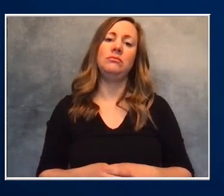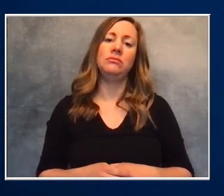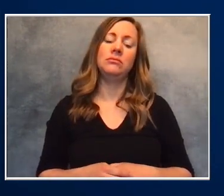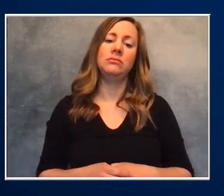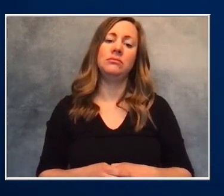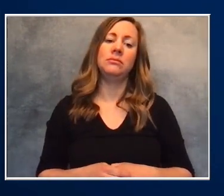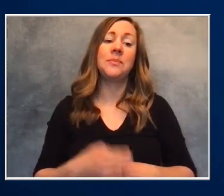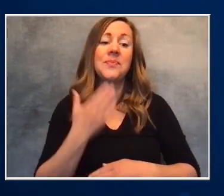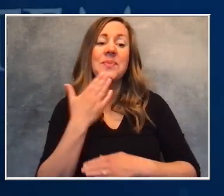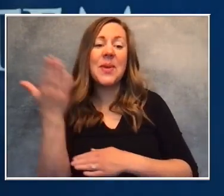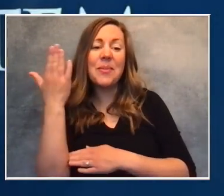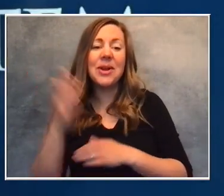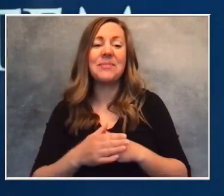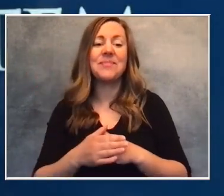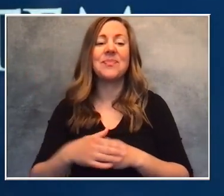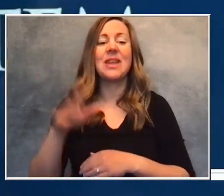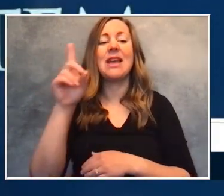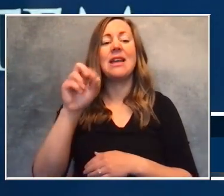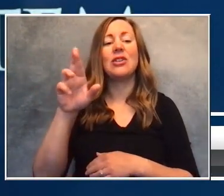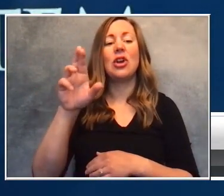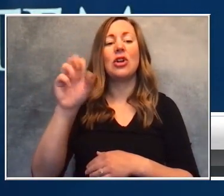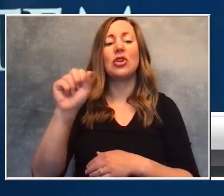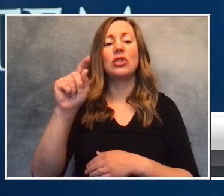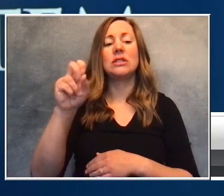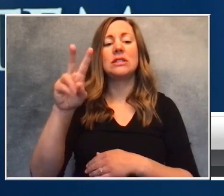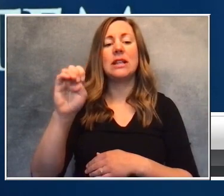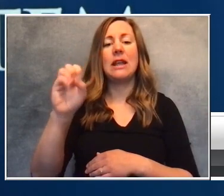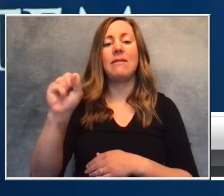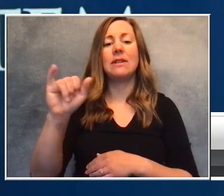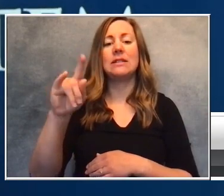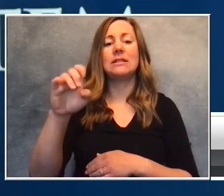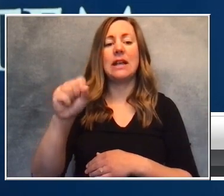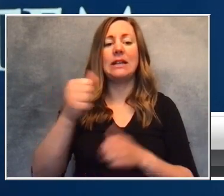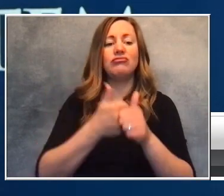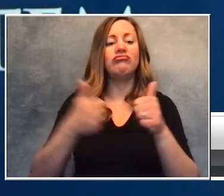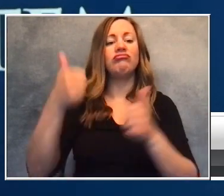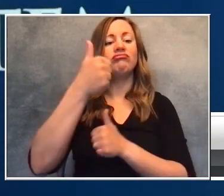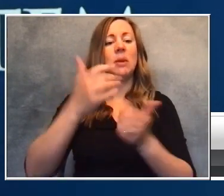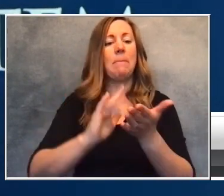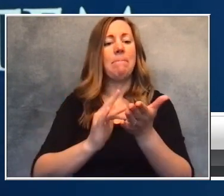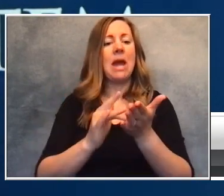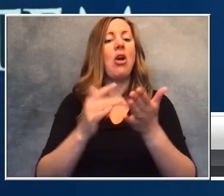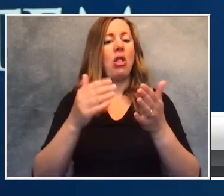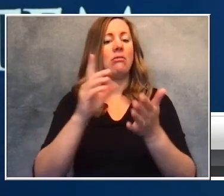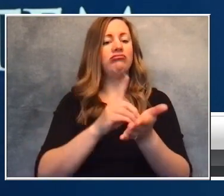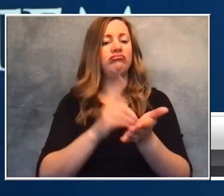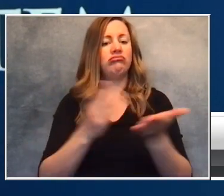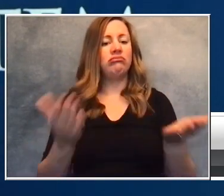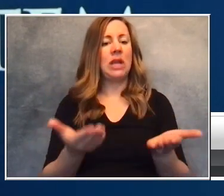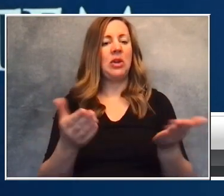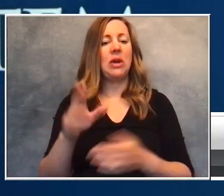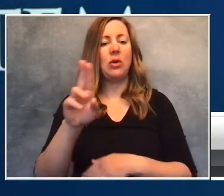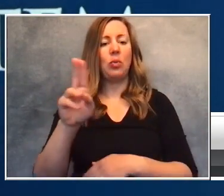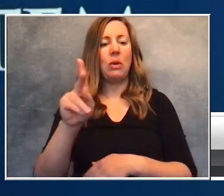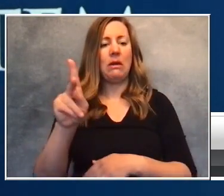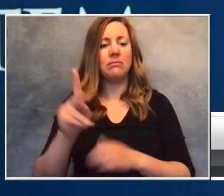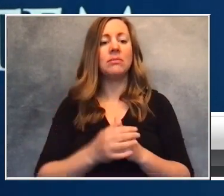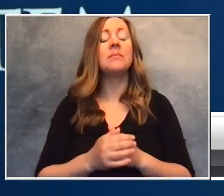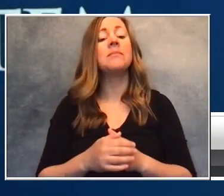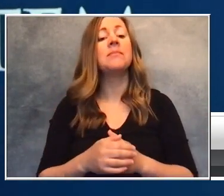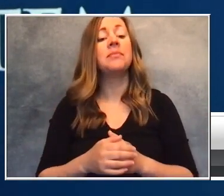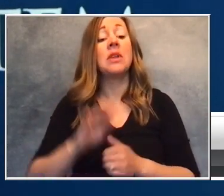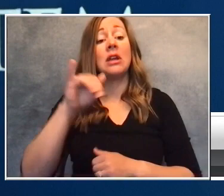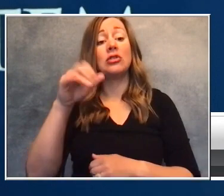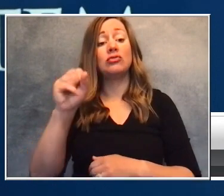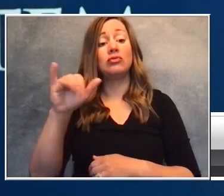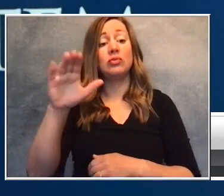Good morning. I'm Dr. Steve Stites, Chief Medical Officer here at the University of Kansas Health System. It is Thursday, March the 30th. Jessica Lovell is standing by to